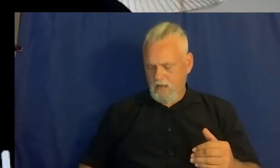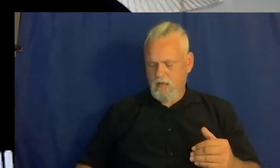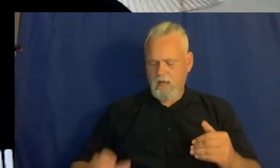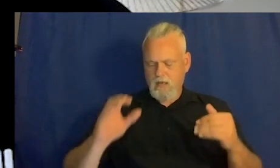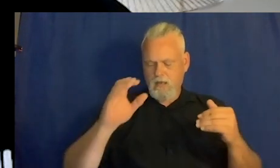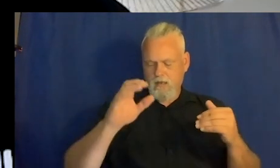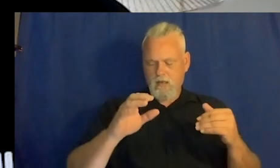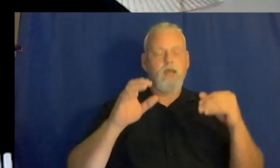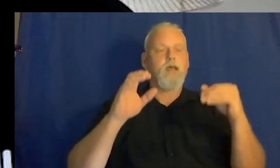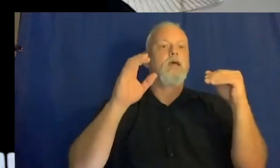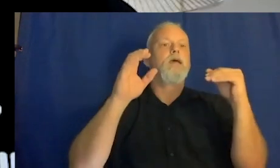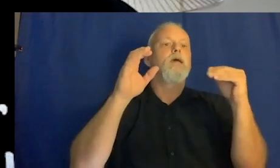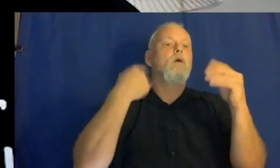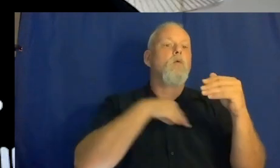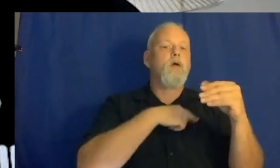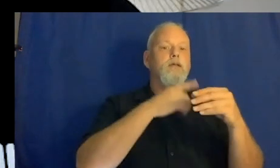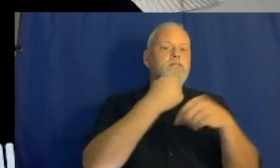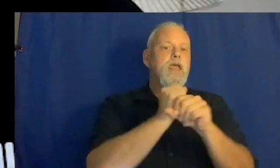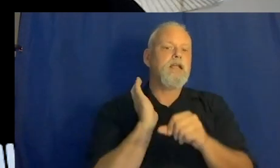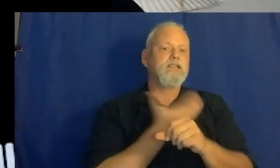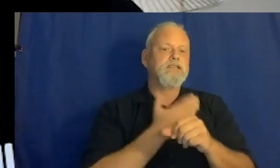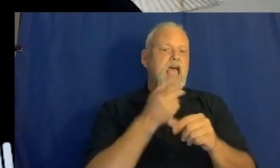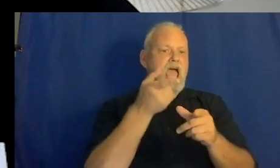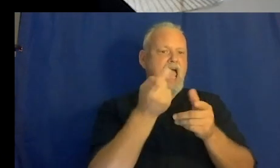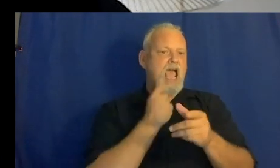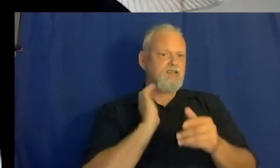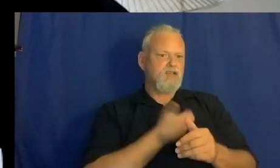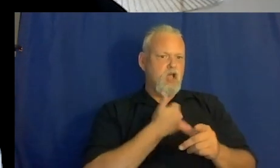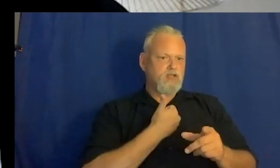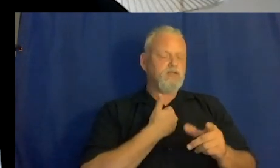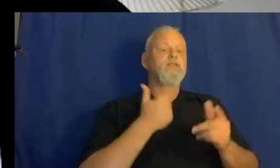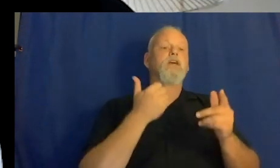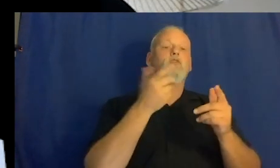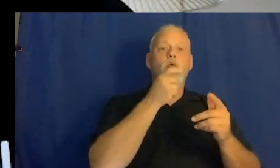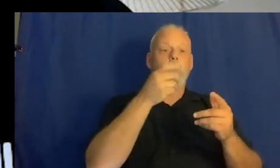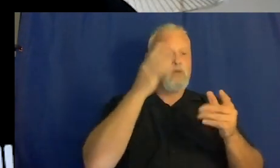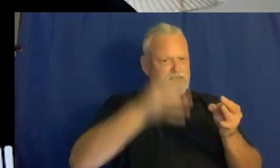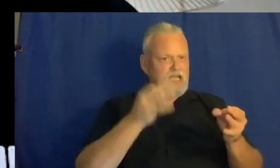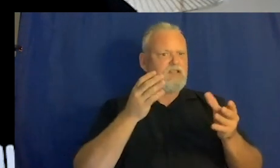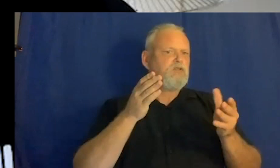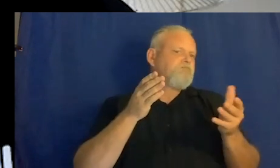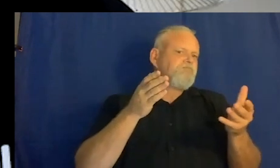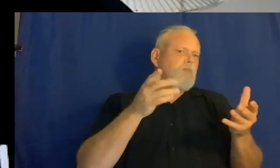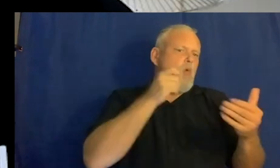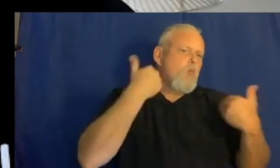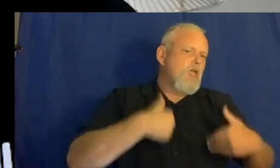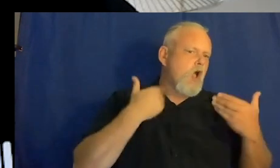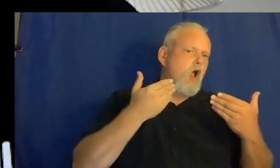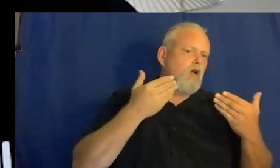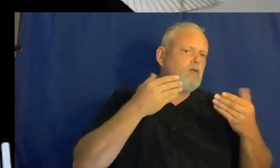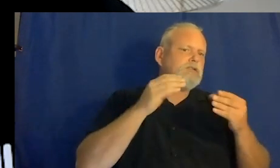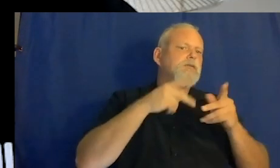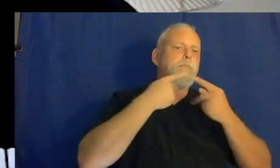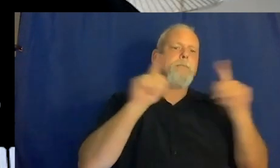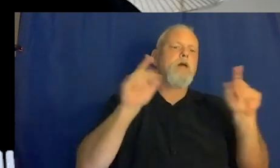services. It has made us ask ourselves not only who we choose to be as organizations during public health crises,